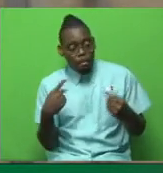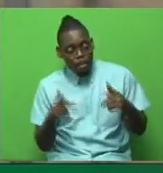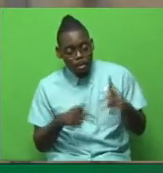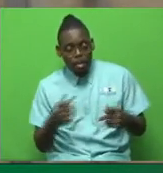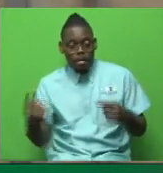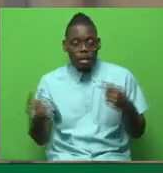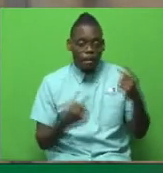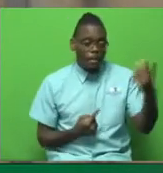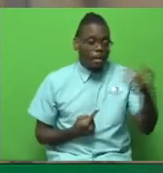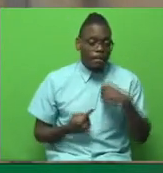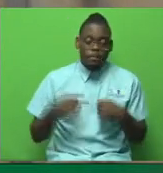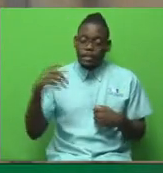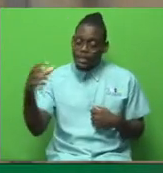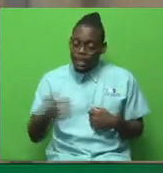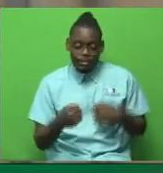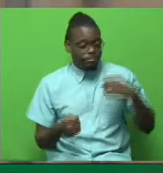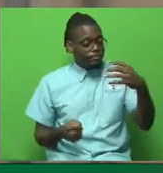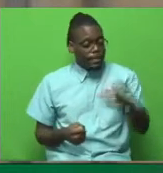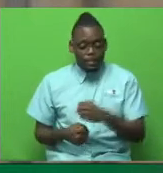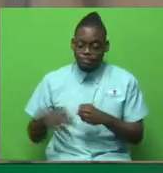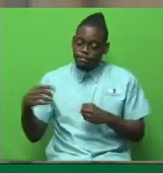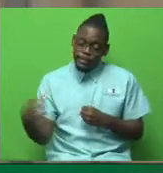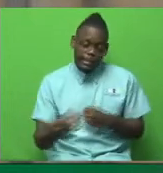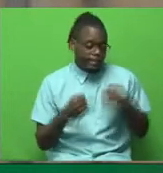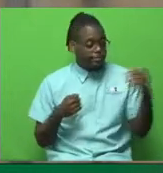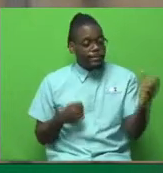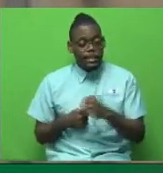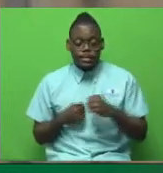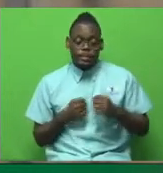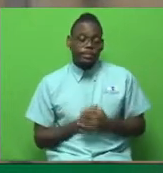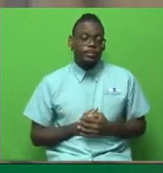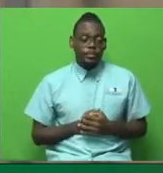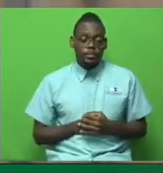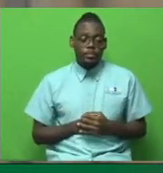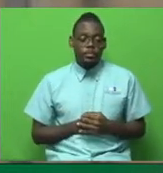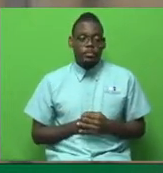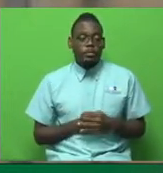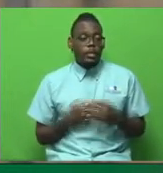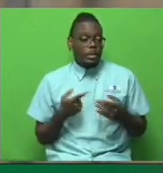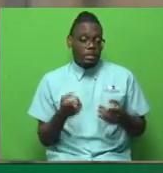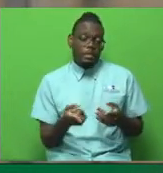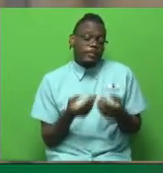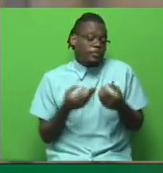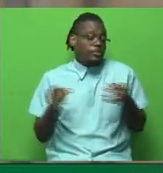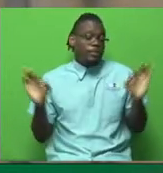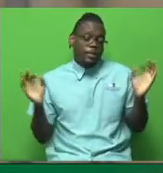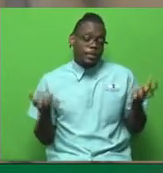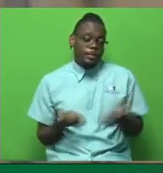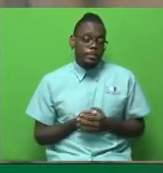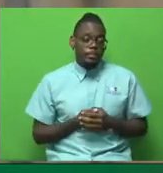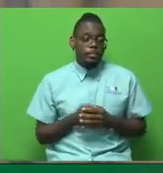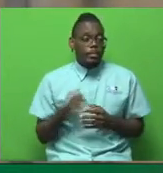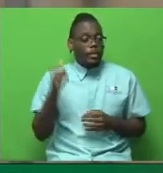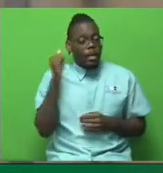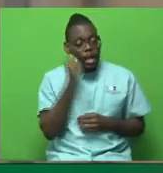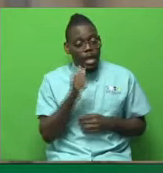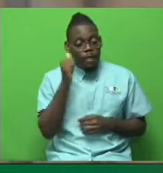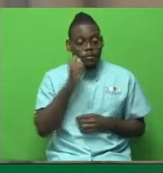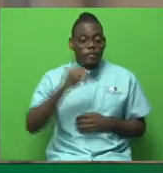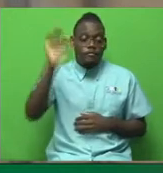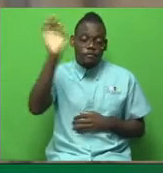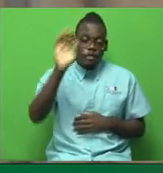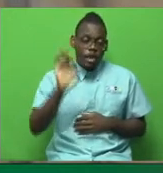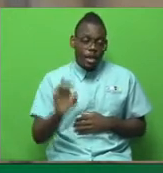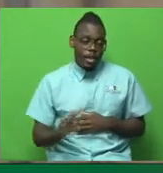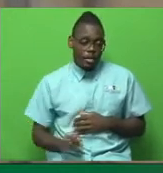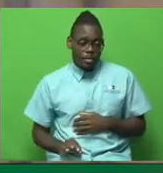take all the items that we have gathered useful items for free every Friday we have an annual Easter bonnet and basket competition for